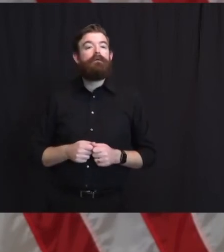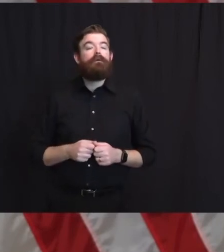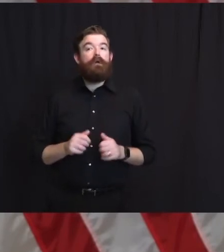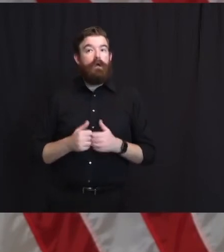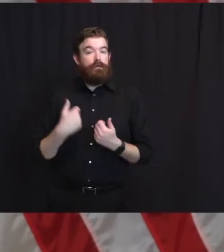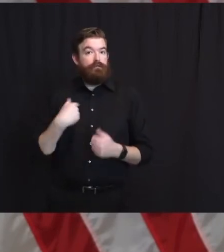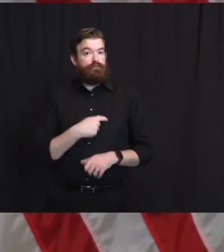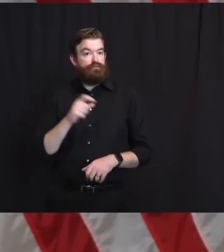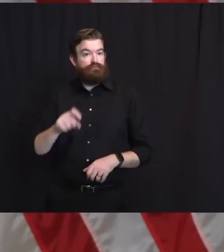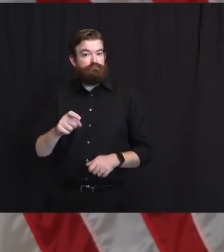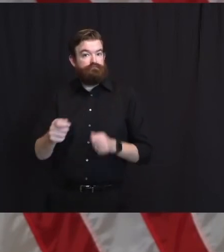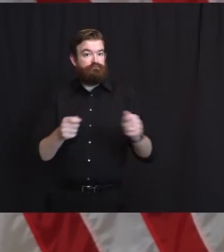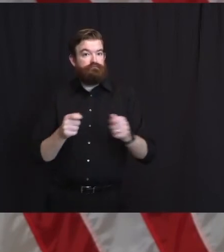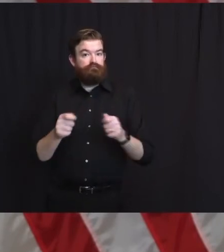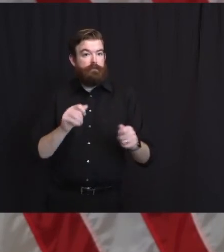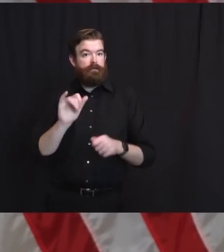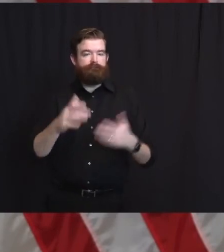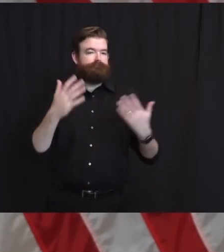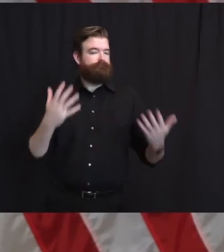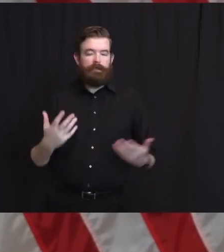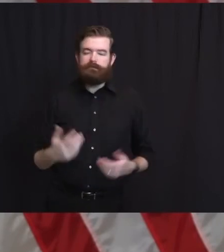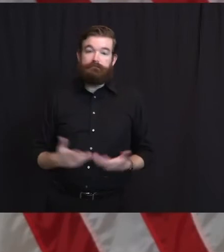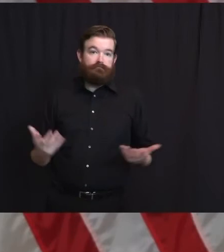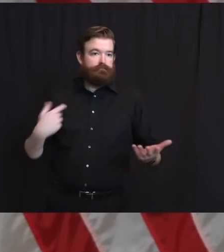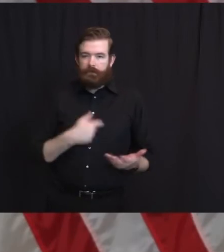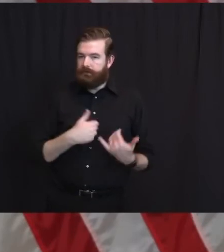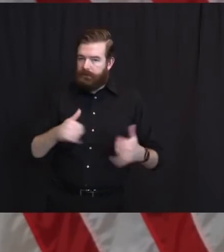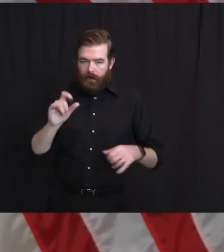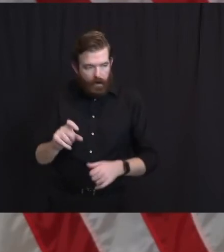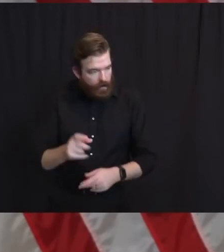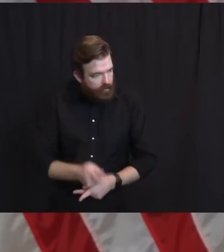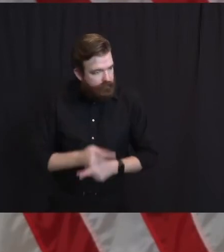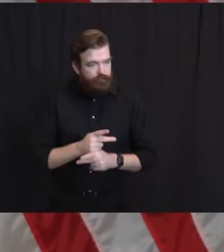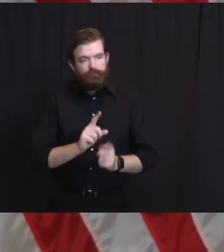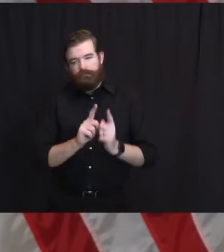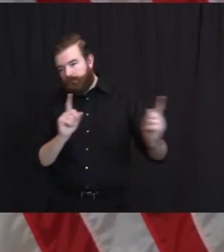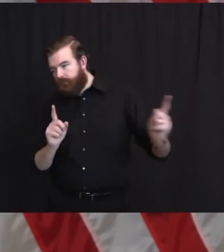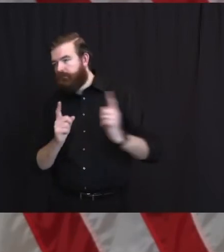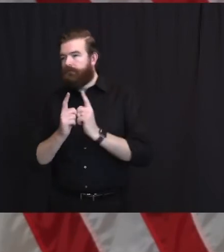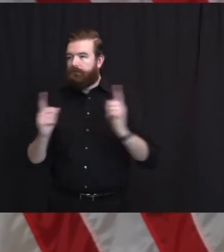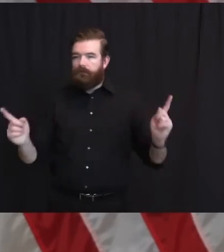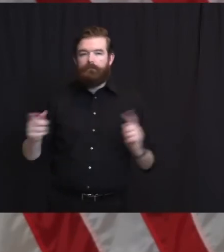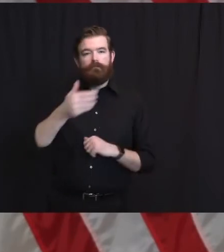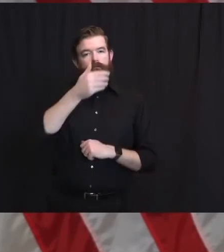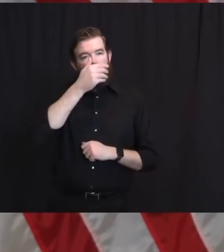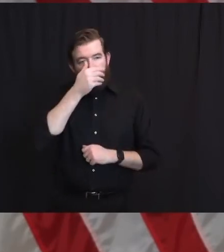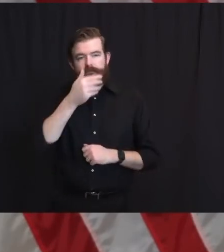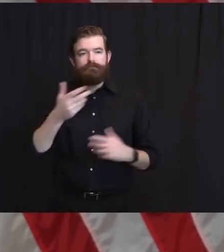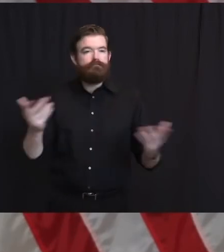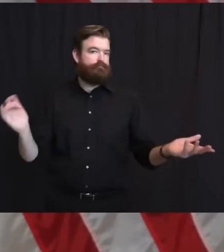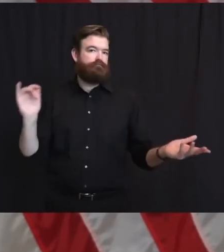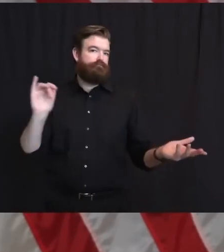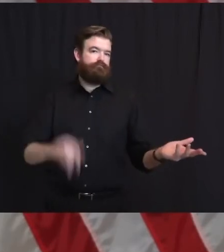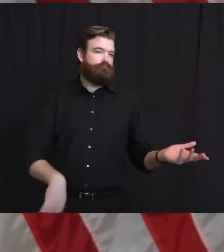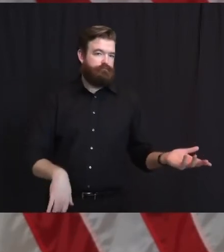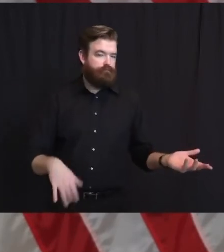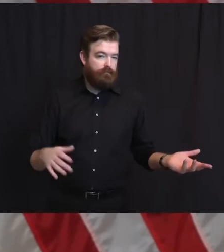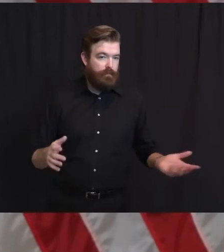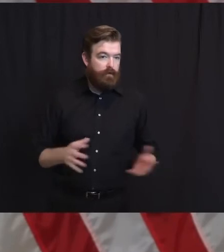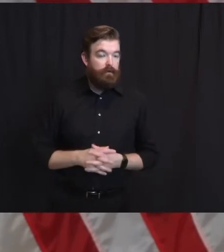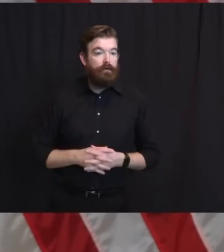keep vigilant with the social distancing, the masking. There's no evidence right now about the impact to,